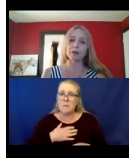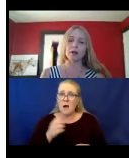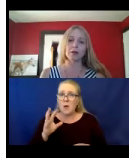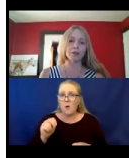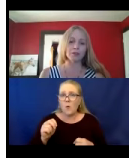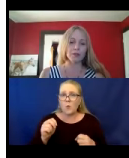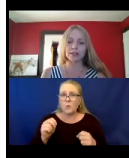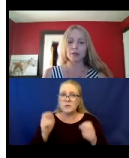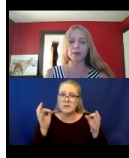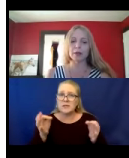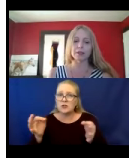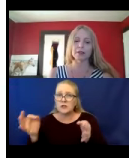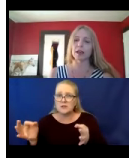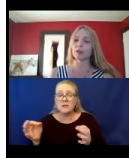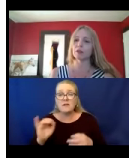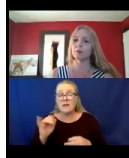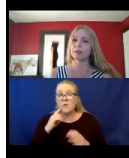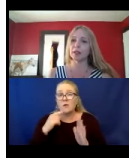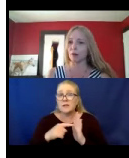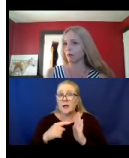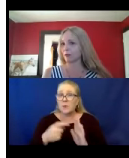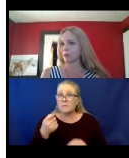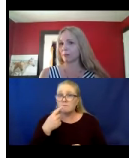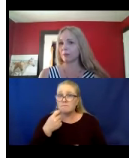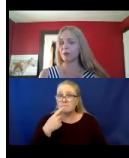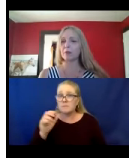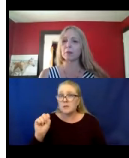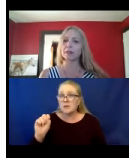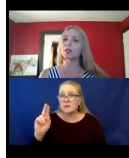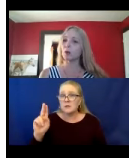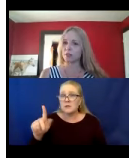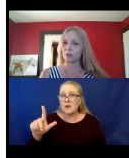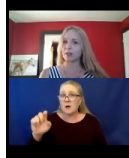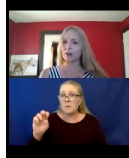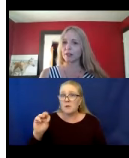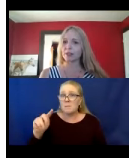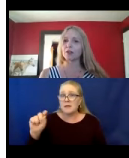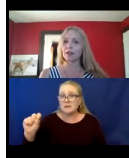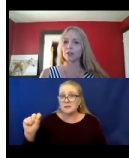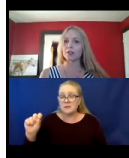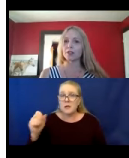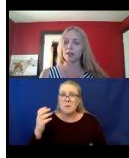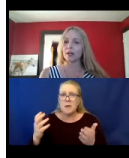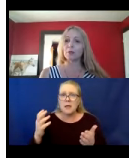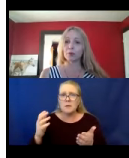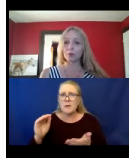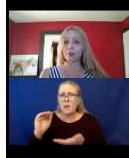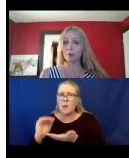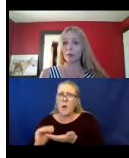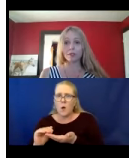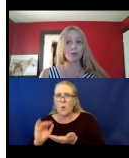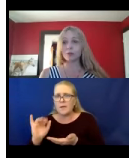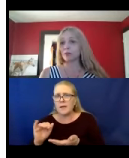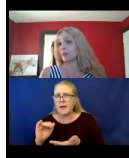our own. There's many supplements that could be helpful for some people, or they might be low in certain areas that could actually improve